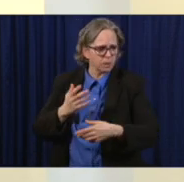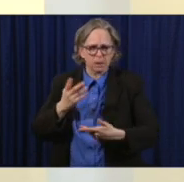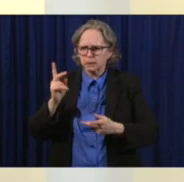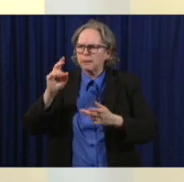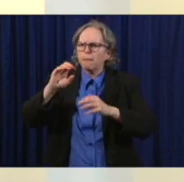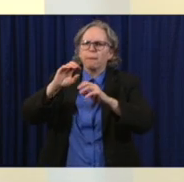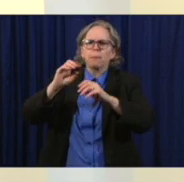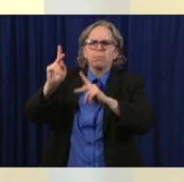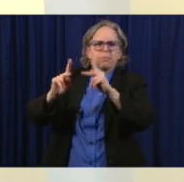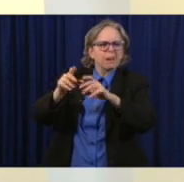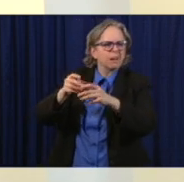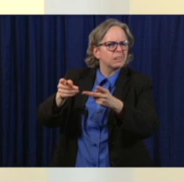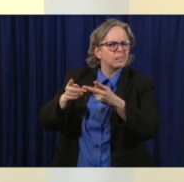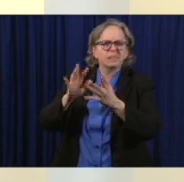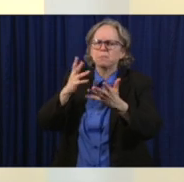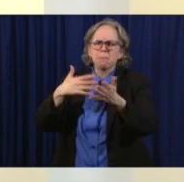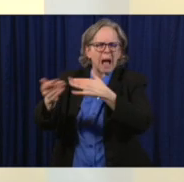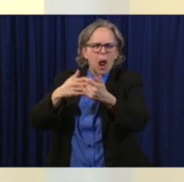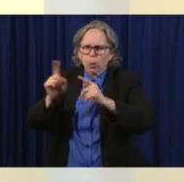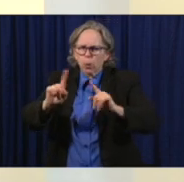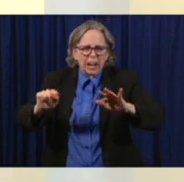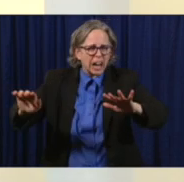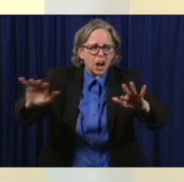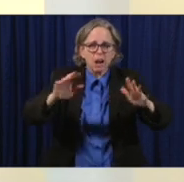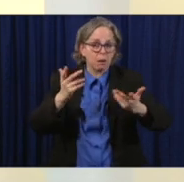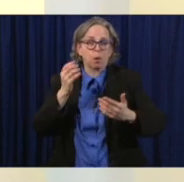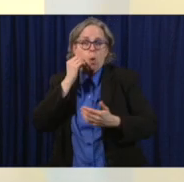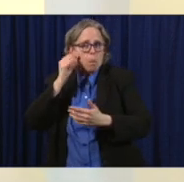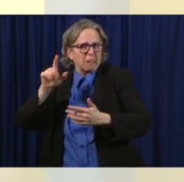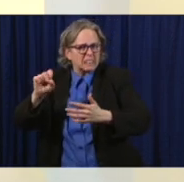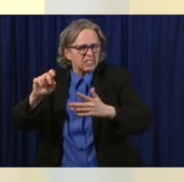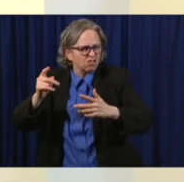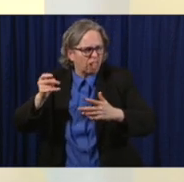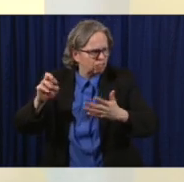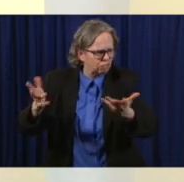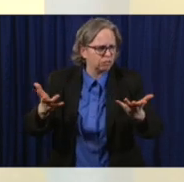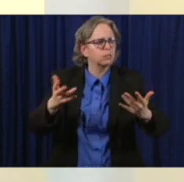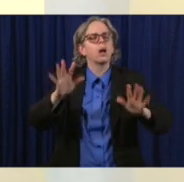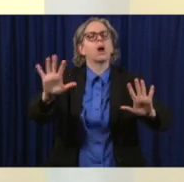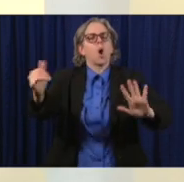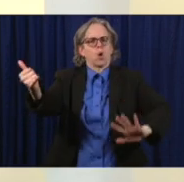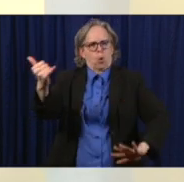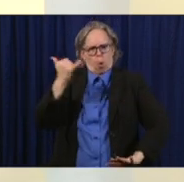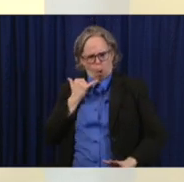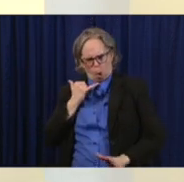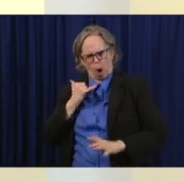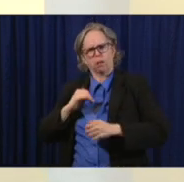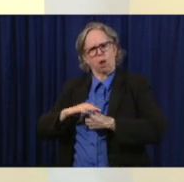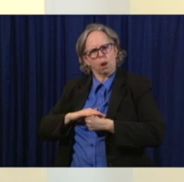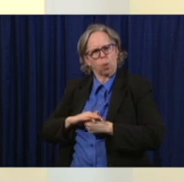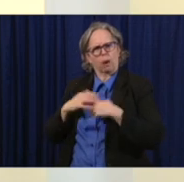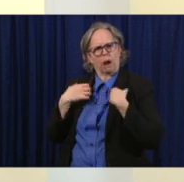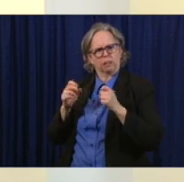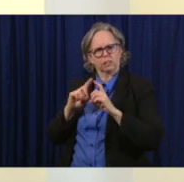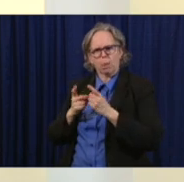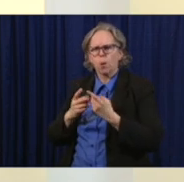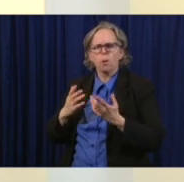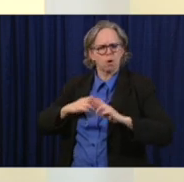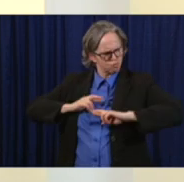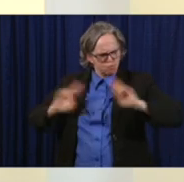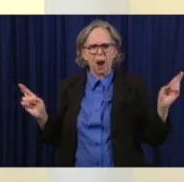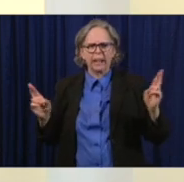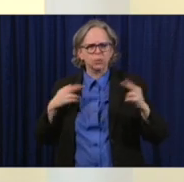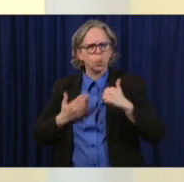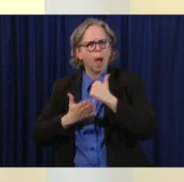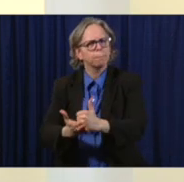business. Call your local health department. We stand ready to help talk you through it. We'll bring in the best experts we can to help you figure out the